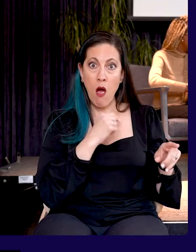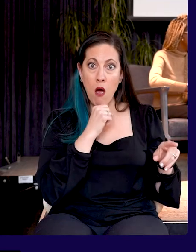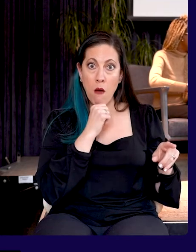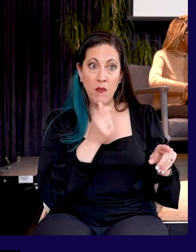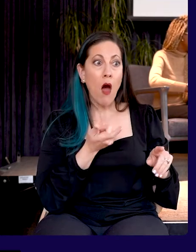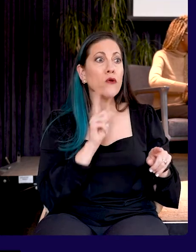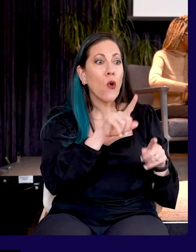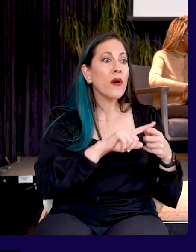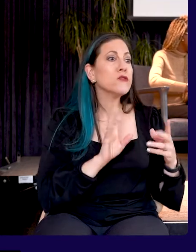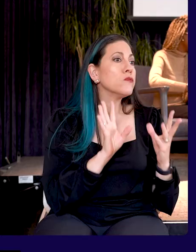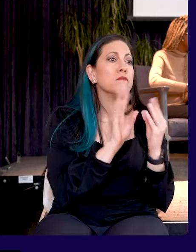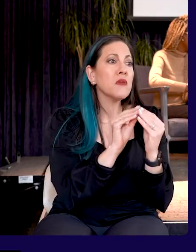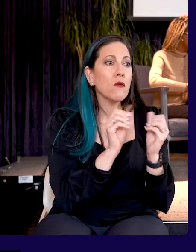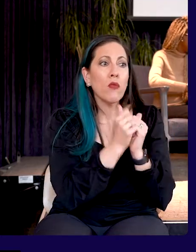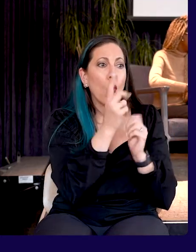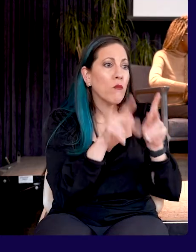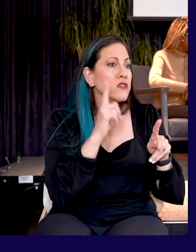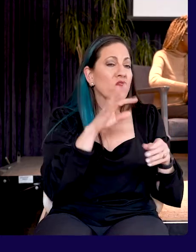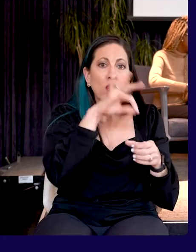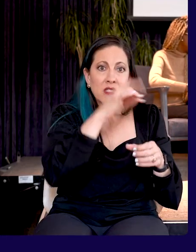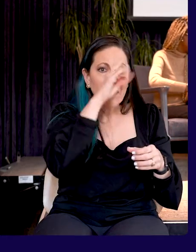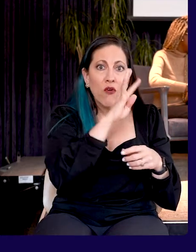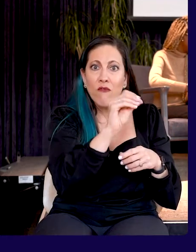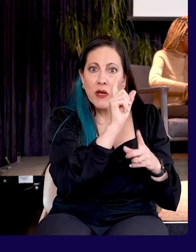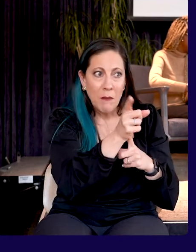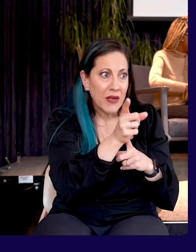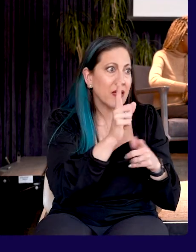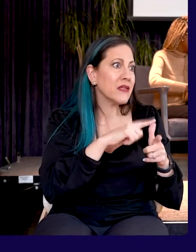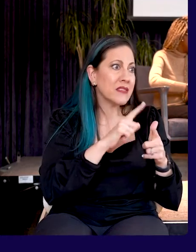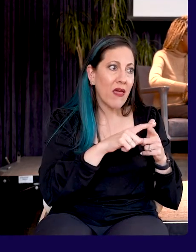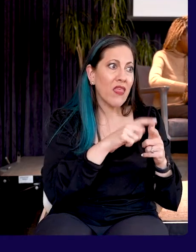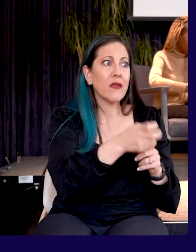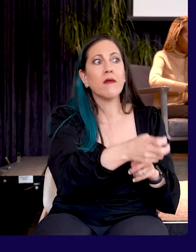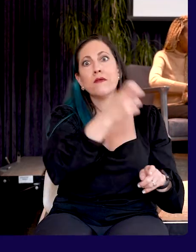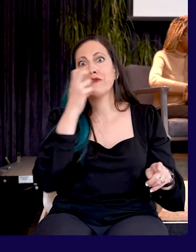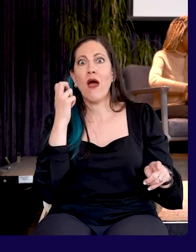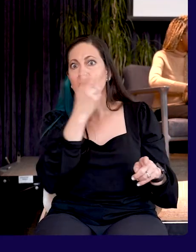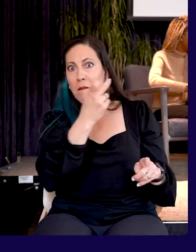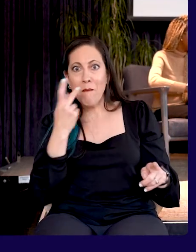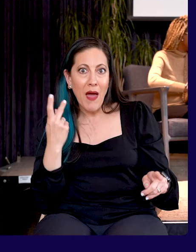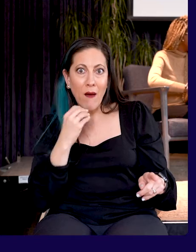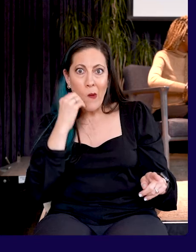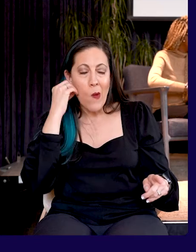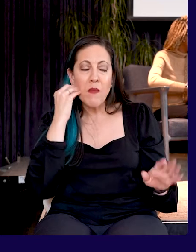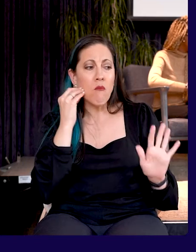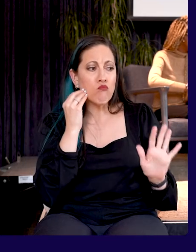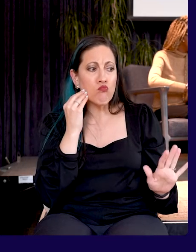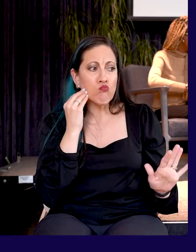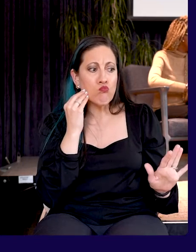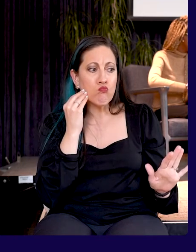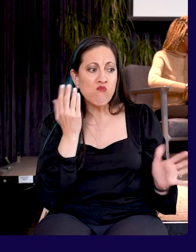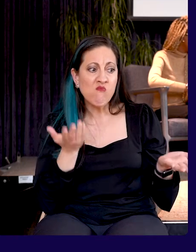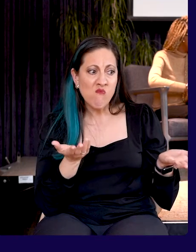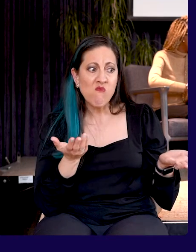one person for tea for like 40 minutes and then spending a longer time on the commute back home, that it just